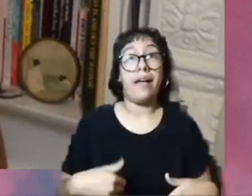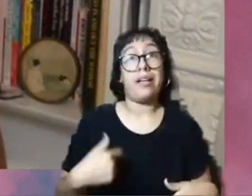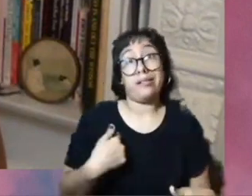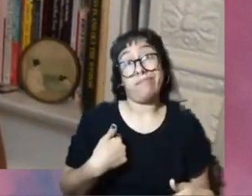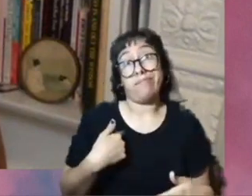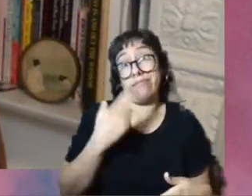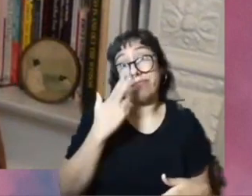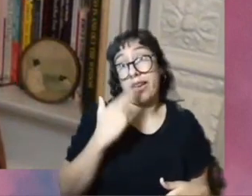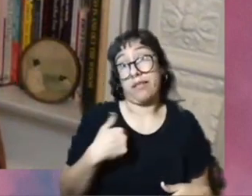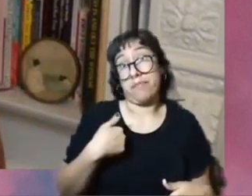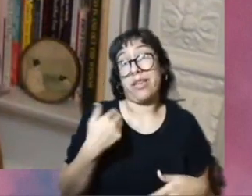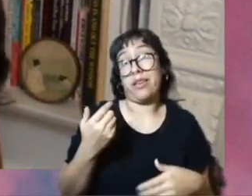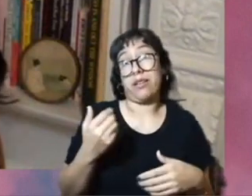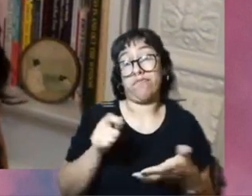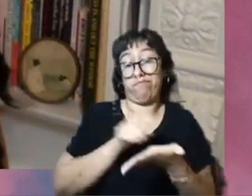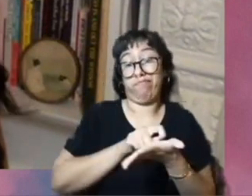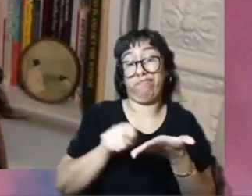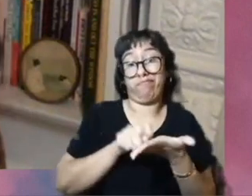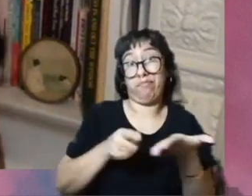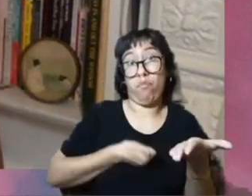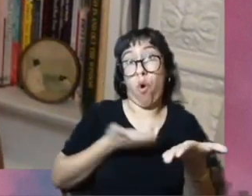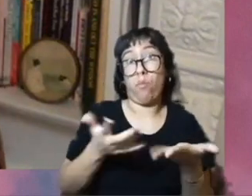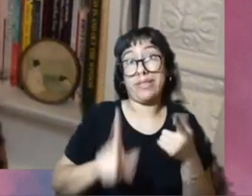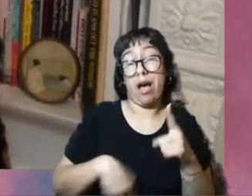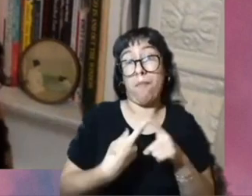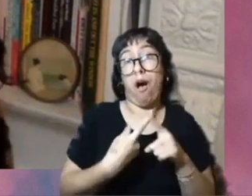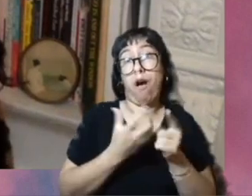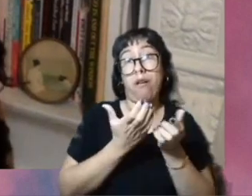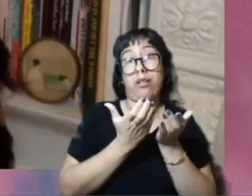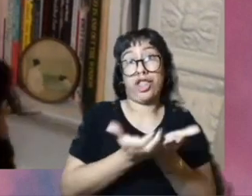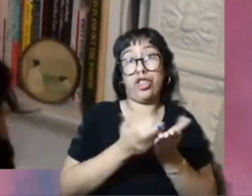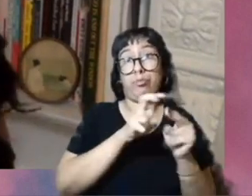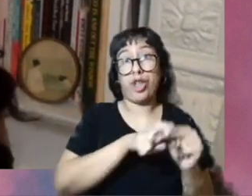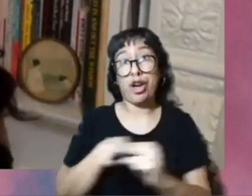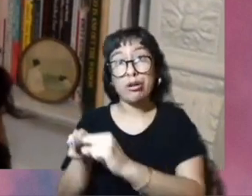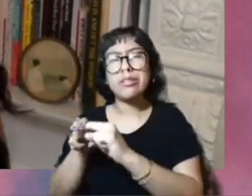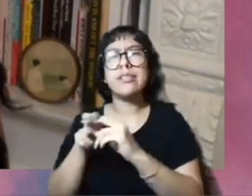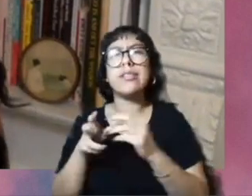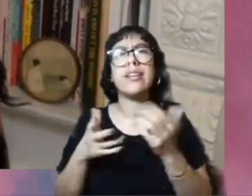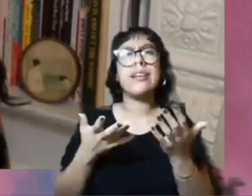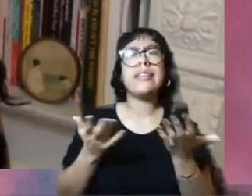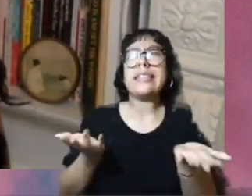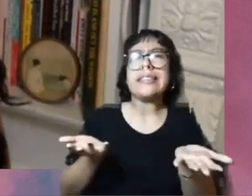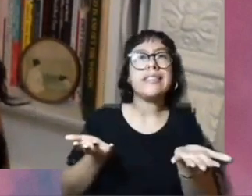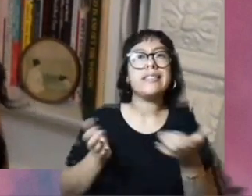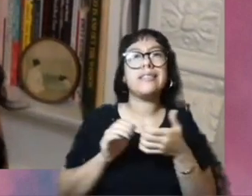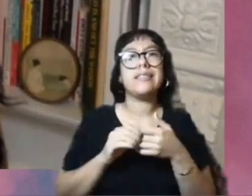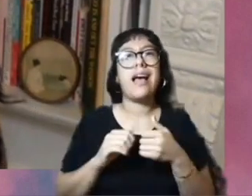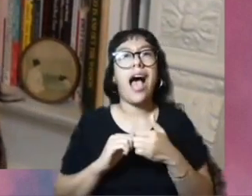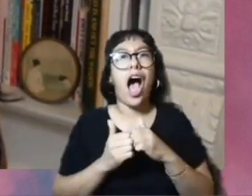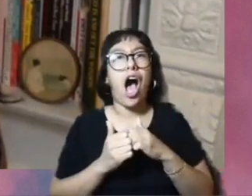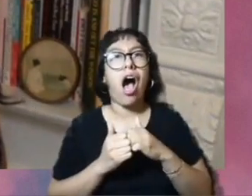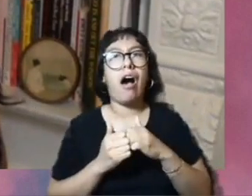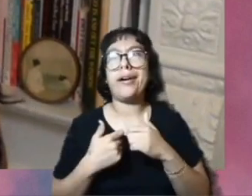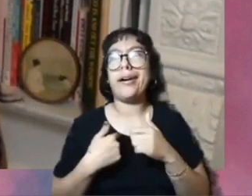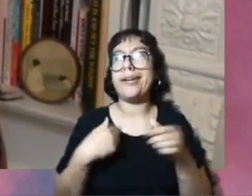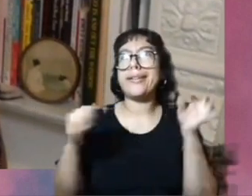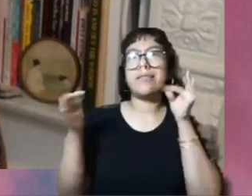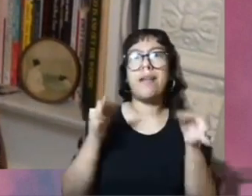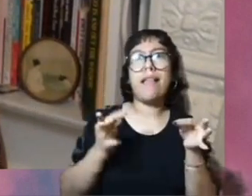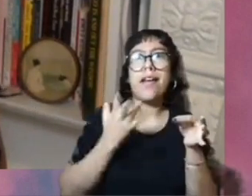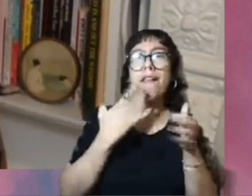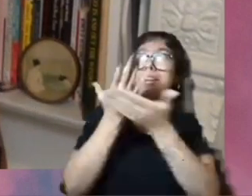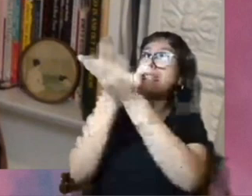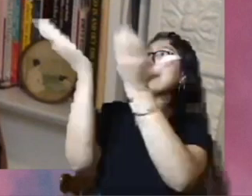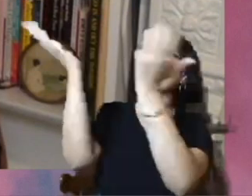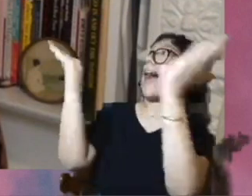one writing poems about the deck chairs. How will I explain the color of the sky to